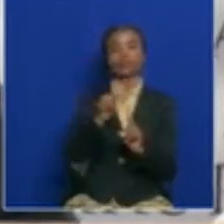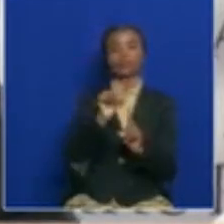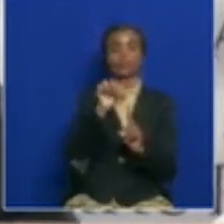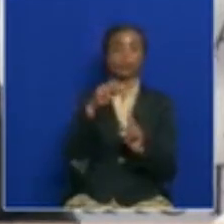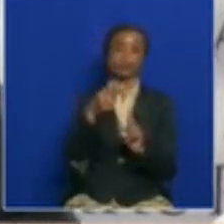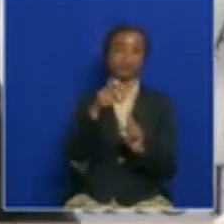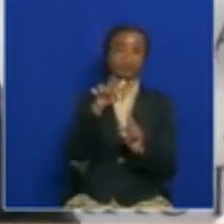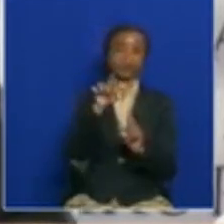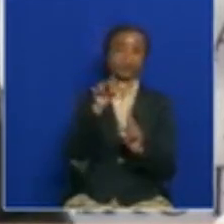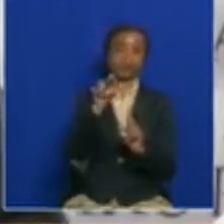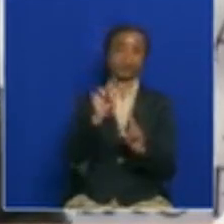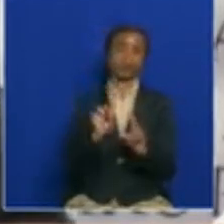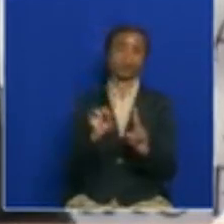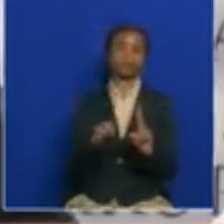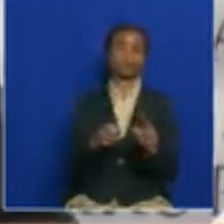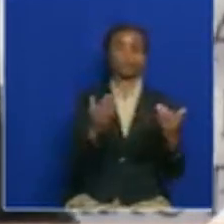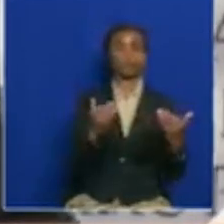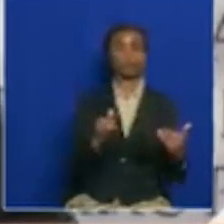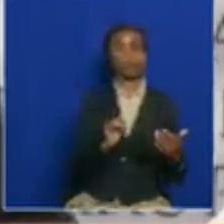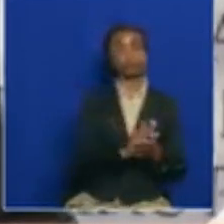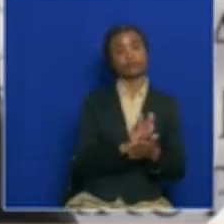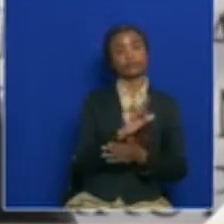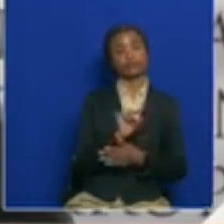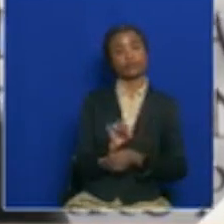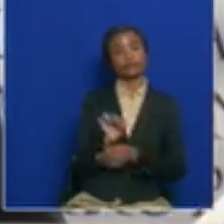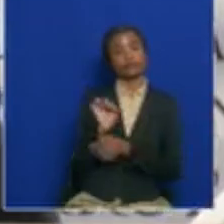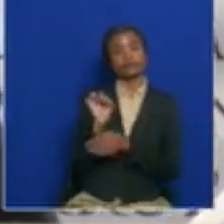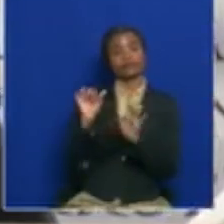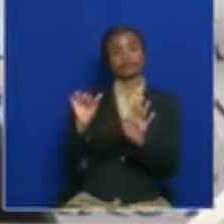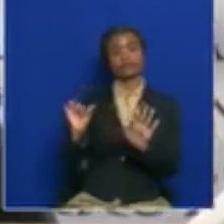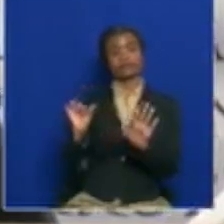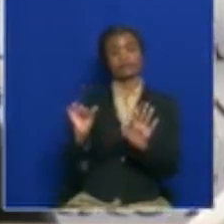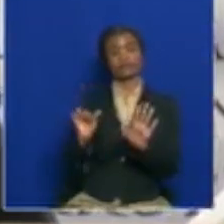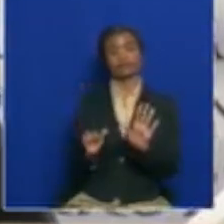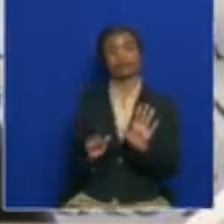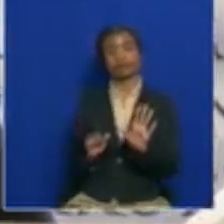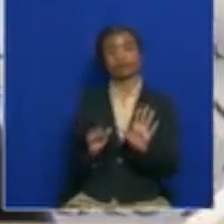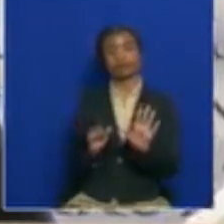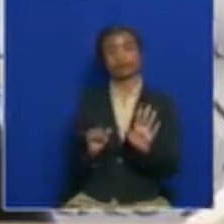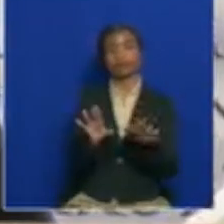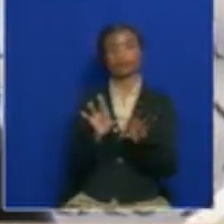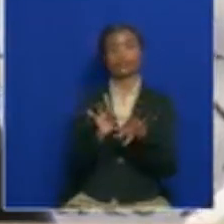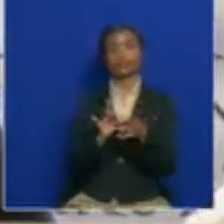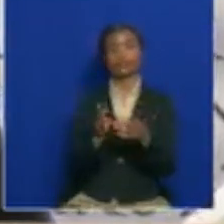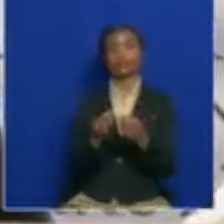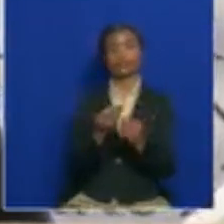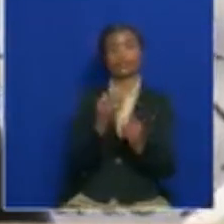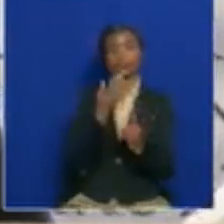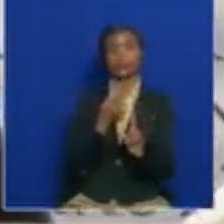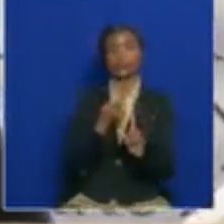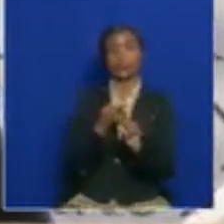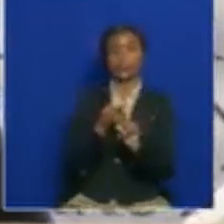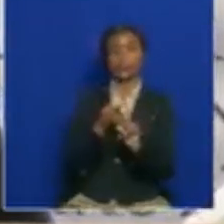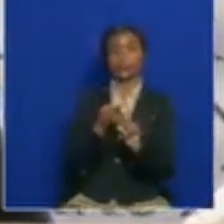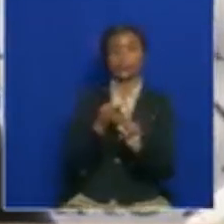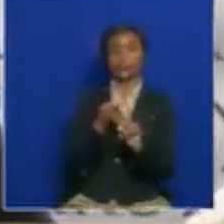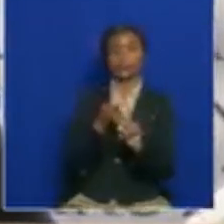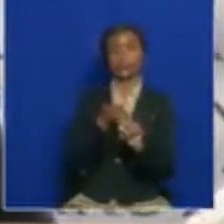14, at 15.6 is your relationship with General Nhlanhla Mkhwanazi, Lieutenant General Nhlanhla Mkhwanazi.